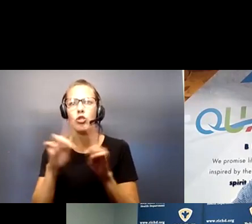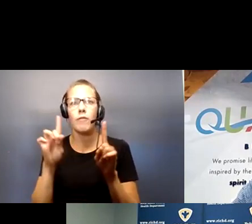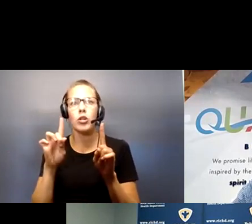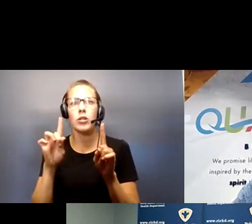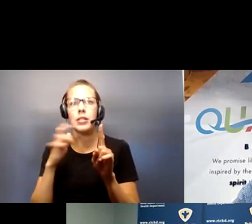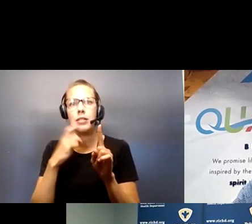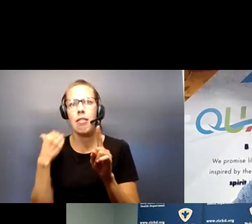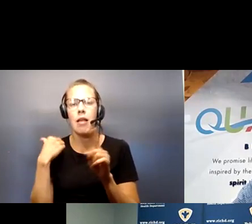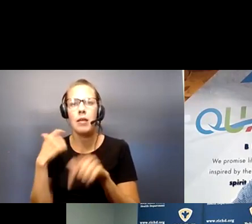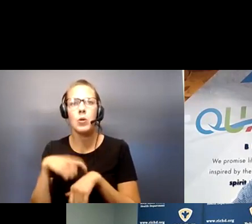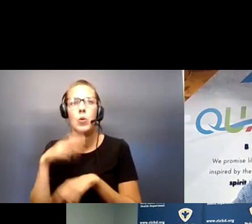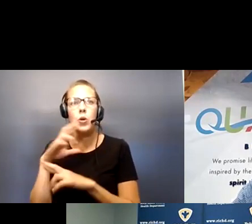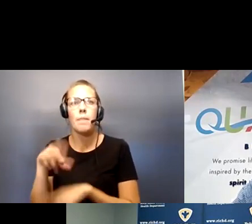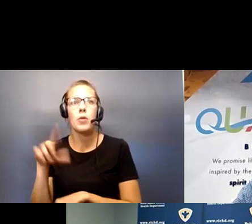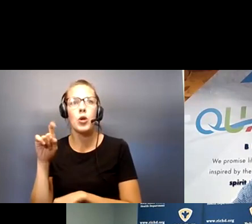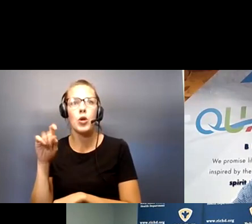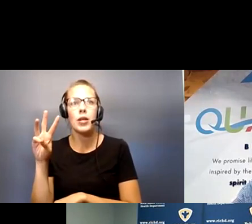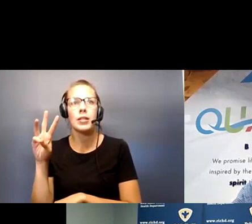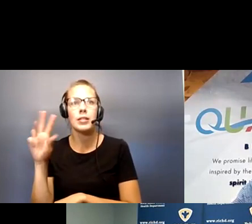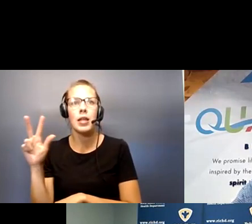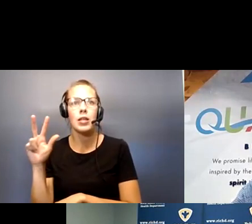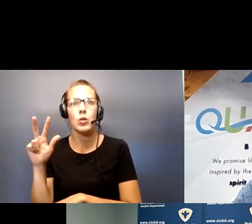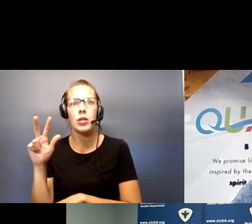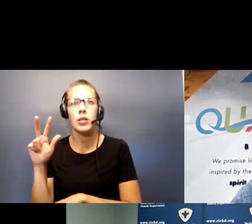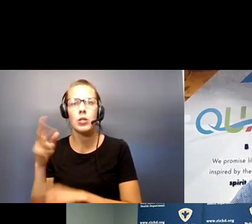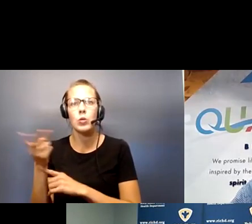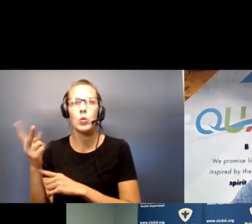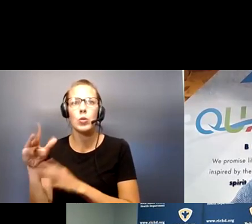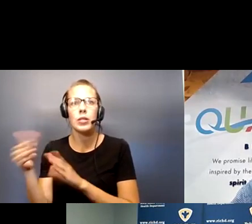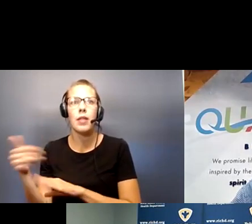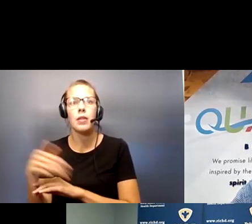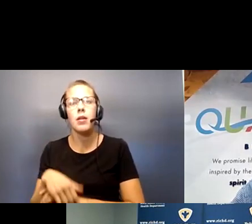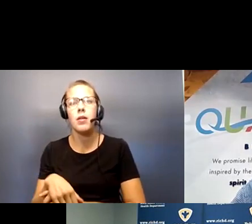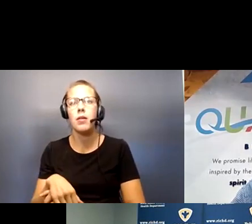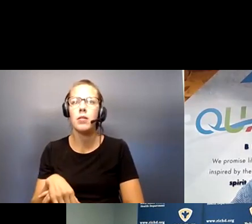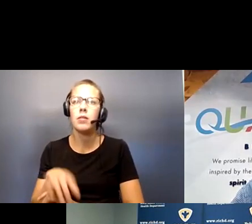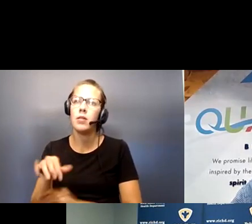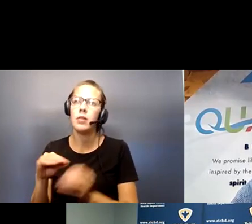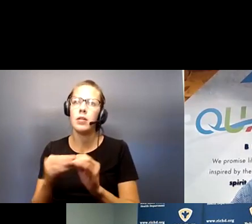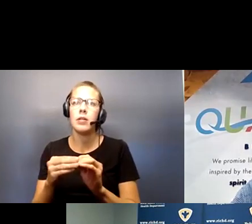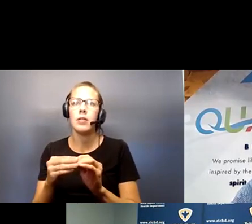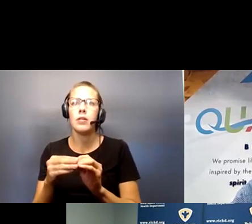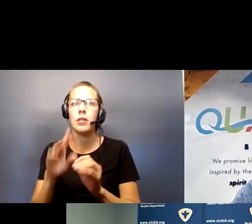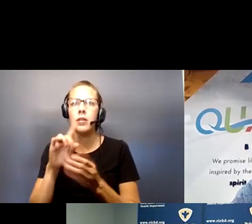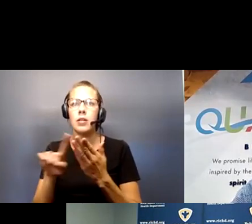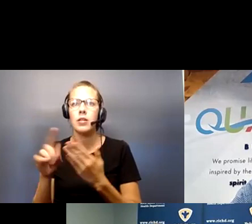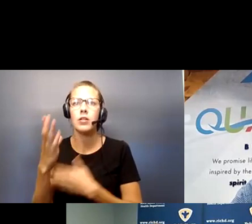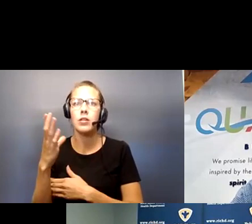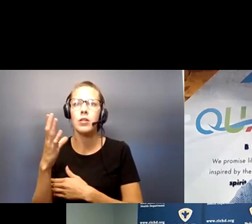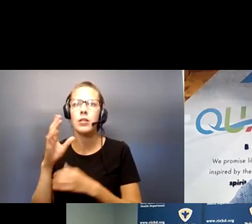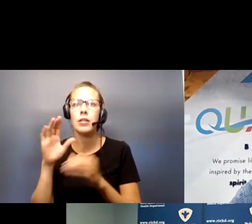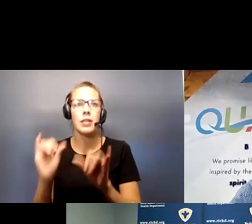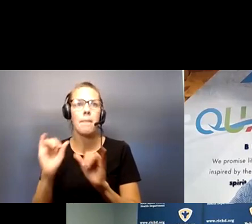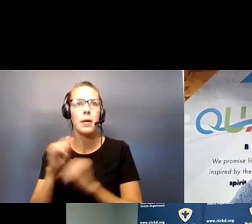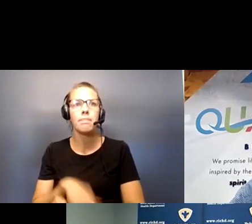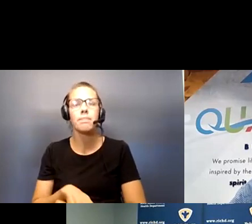said last time you reported it was 163 cases and 2 deaths. Sure. And that number I just checked this morning, and it remains the